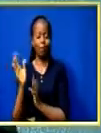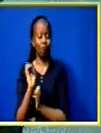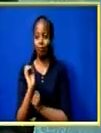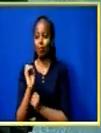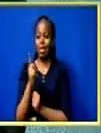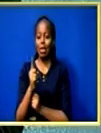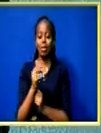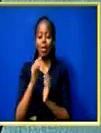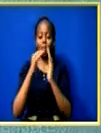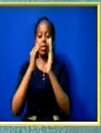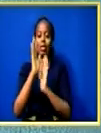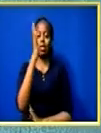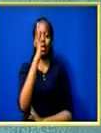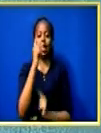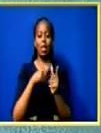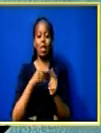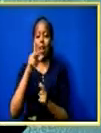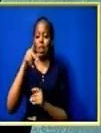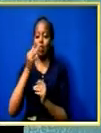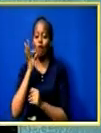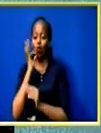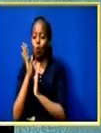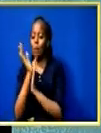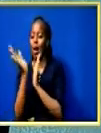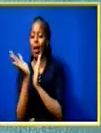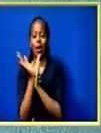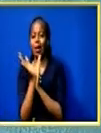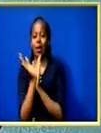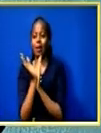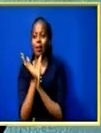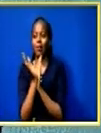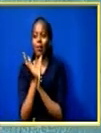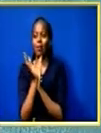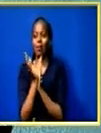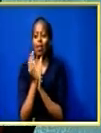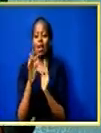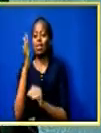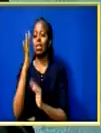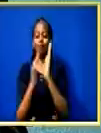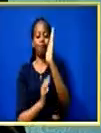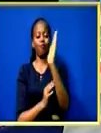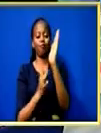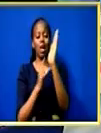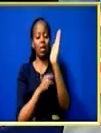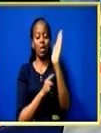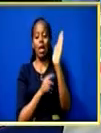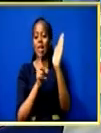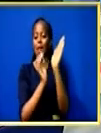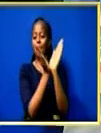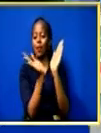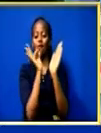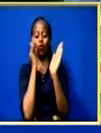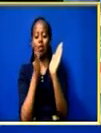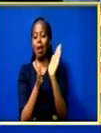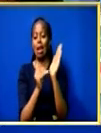this is a pawpaw tree, and then the pawpaw is just here. It's just here. And you look at a big pawpaw in imagine, it's just